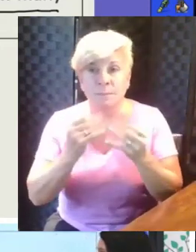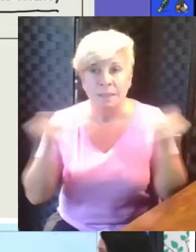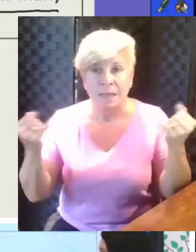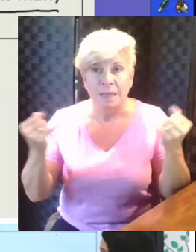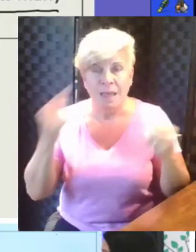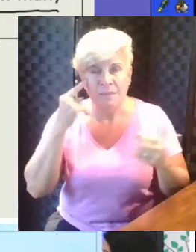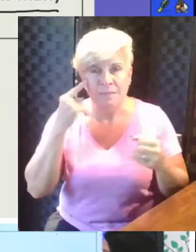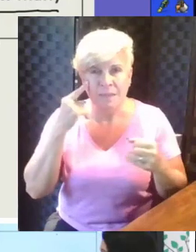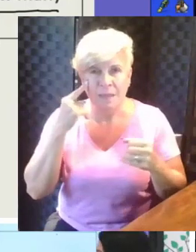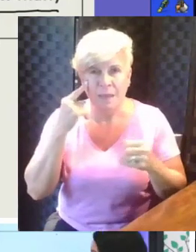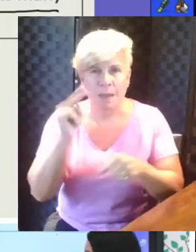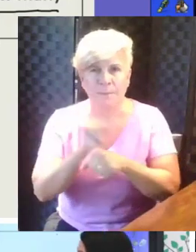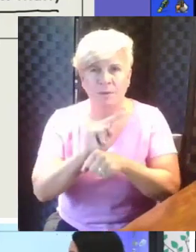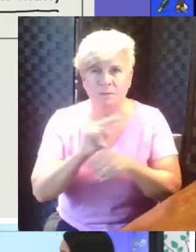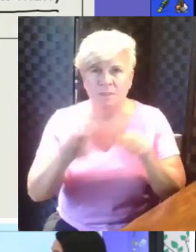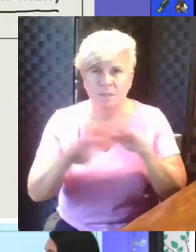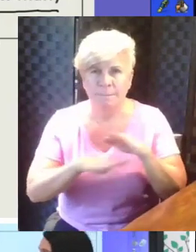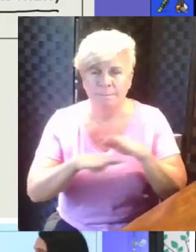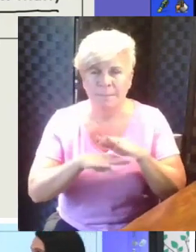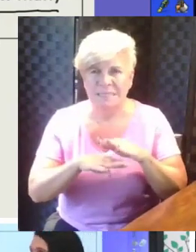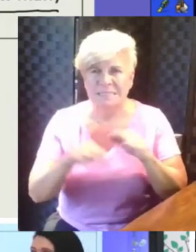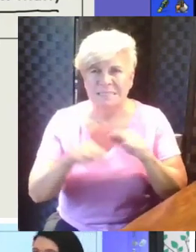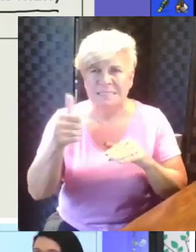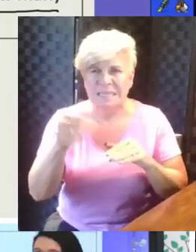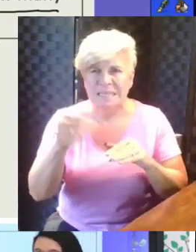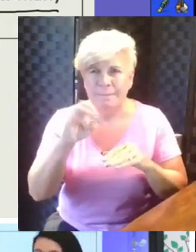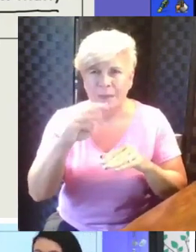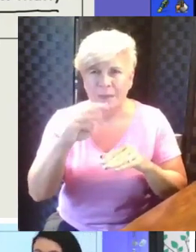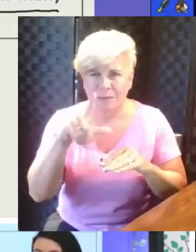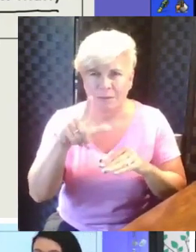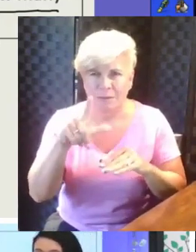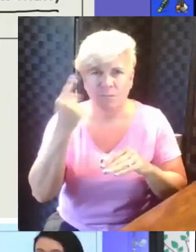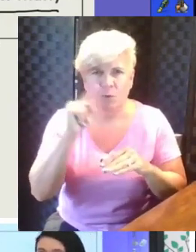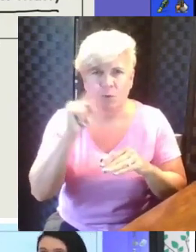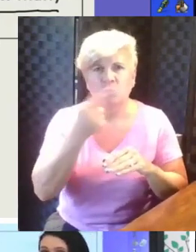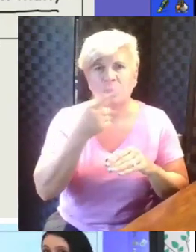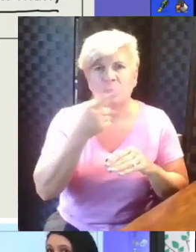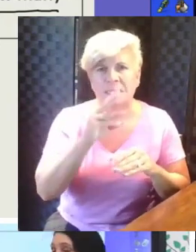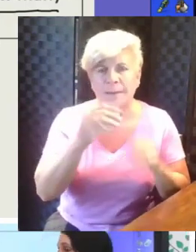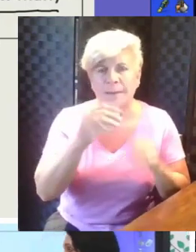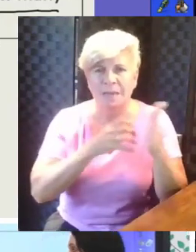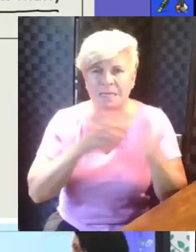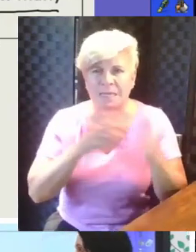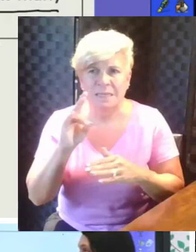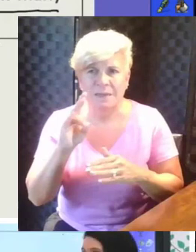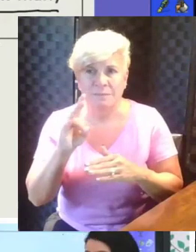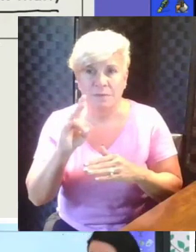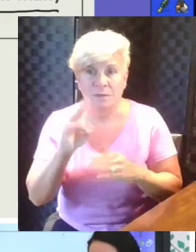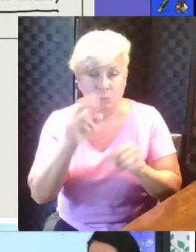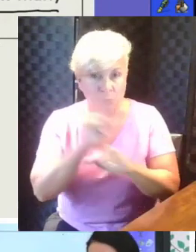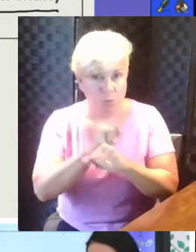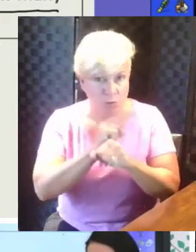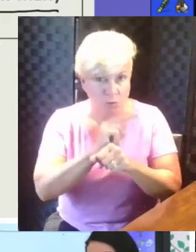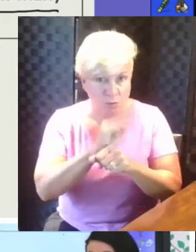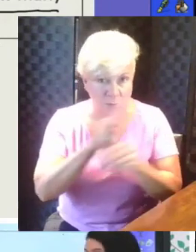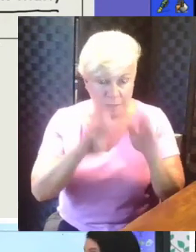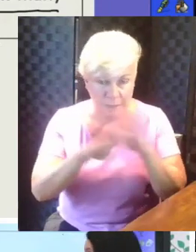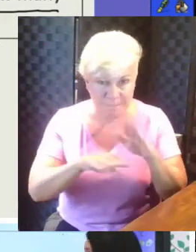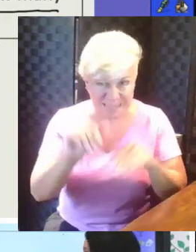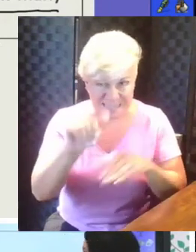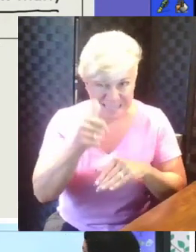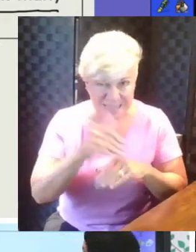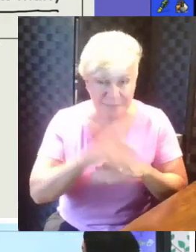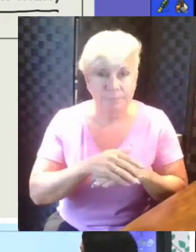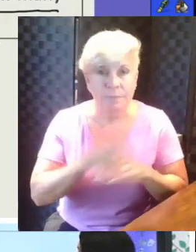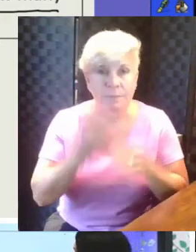think I'm going to use base 10 models for 26 minus 7. So if you use the base 10 model strategy,